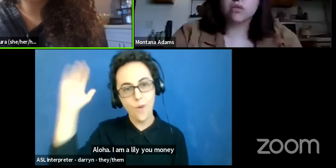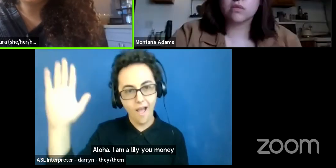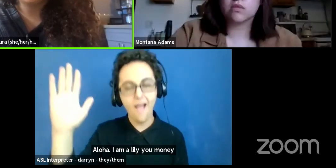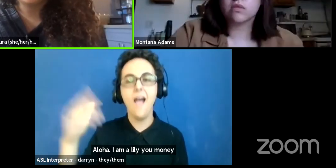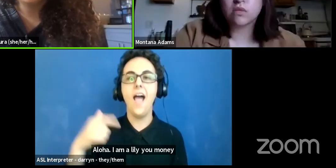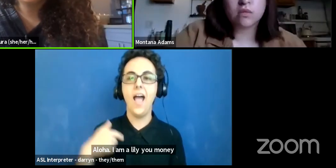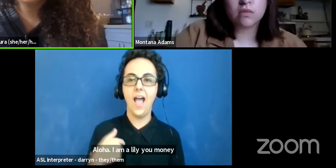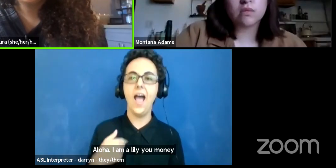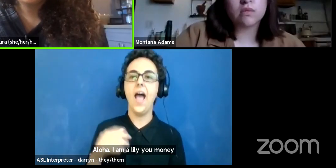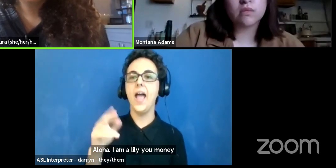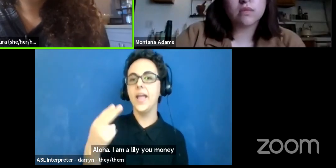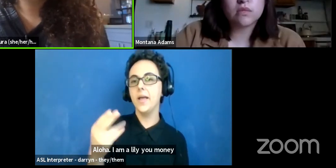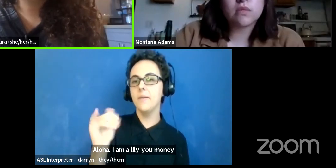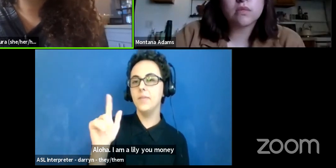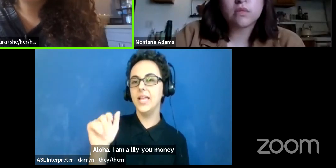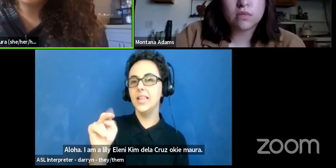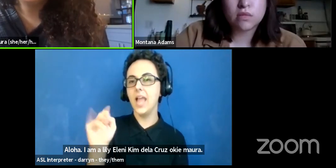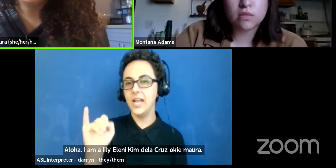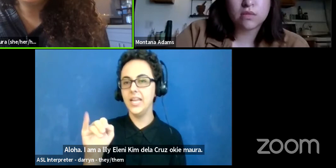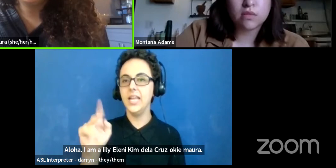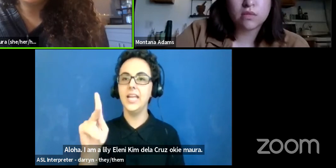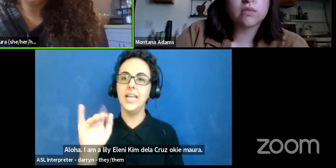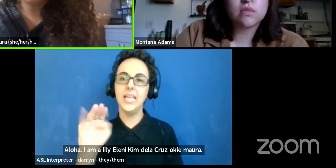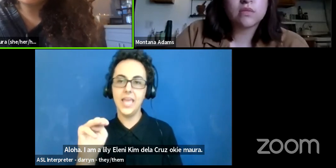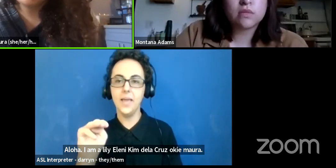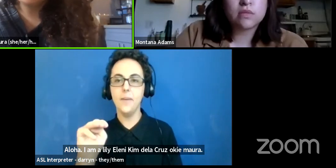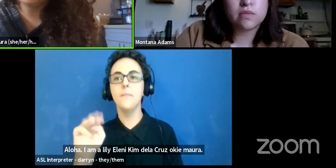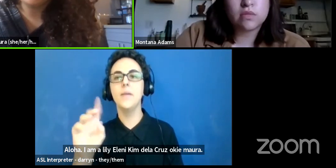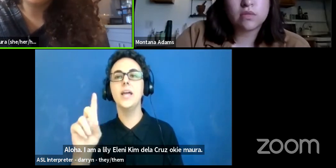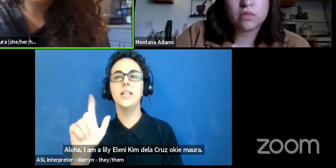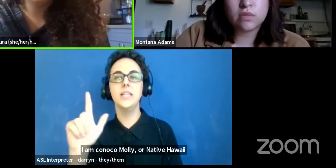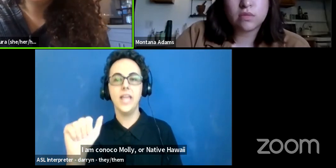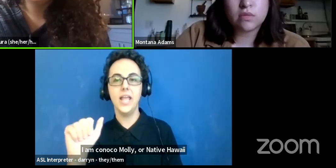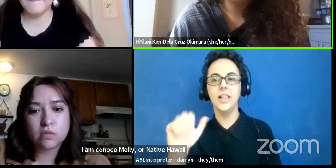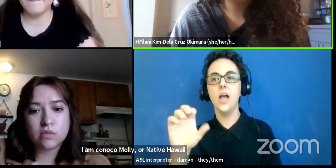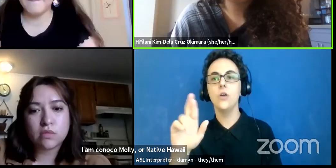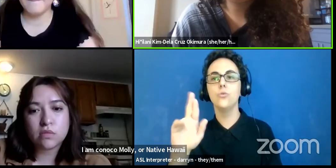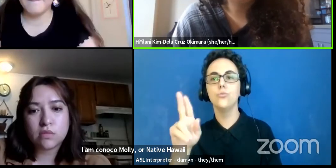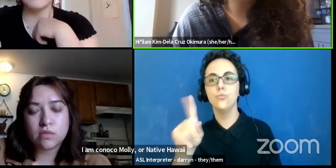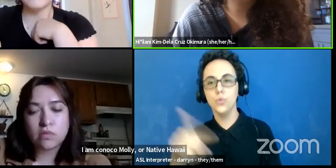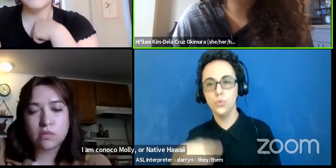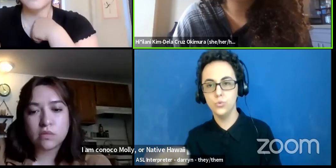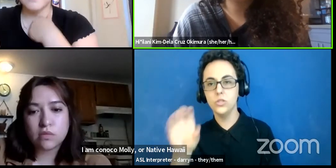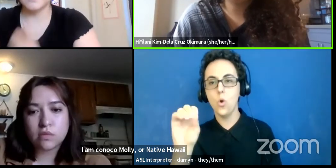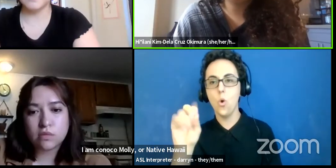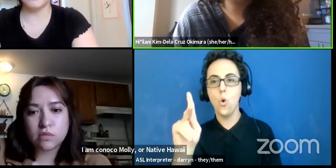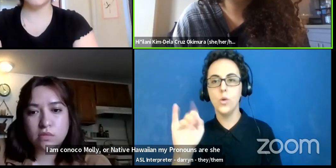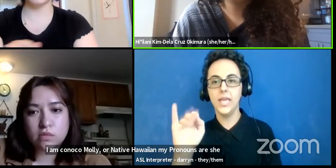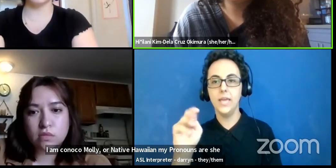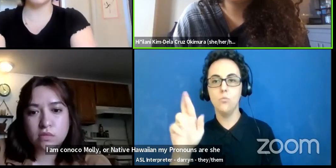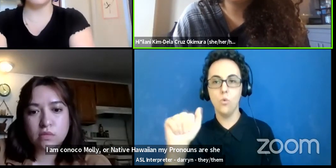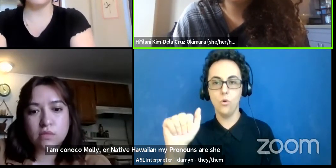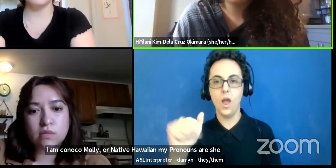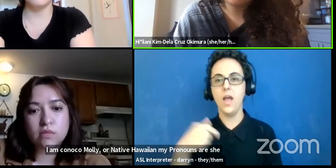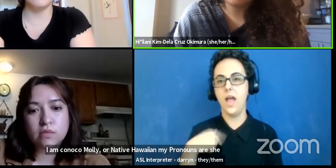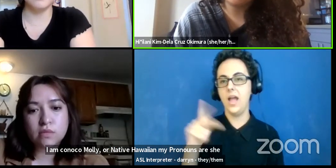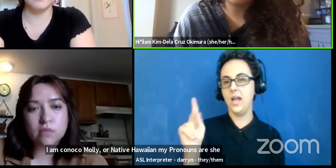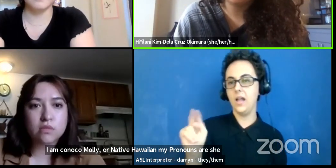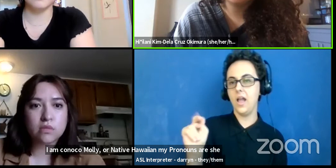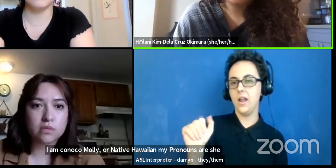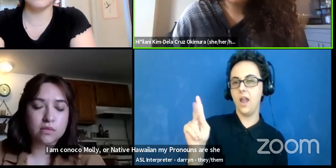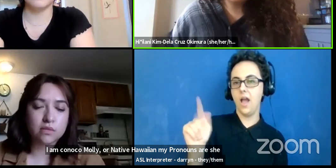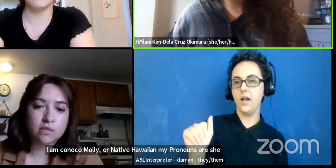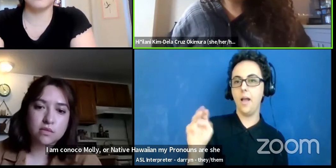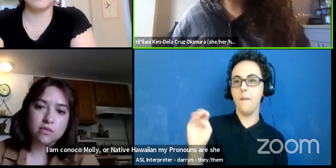Cruz Okimura. I am Kanaka Maoli, or Native Hawaiian. My pronouns are she, her,